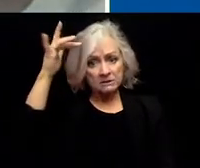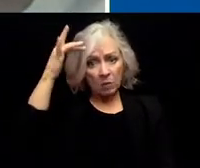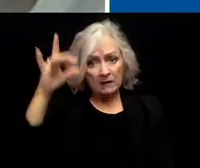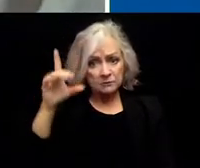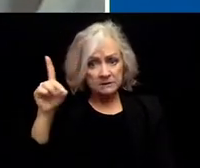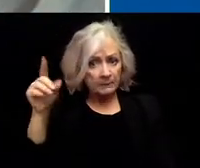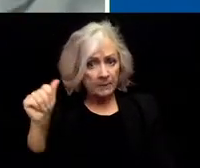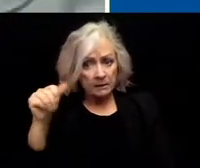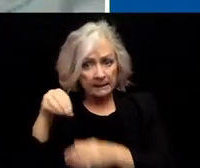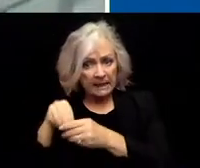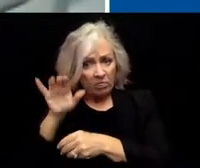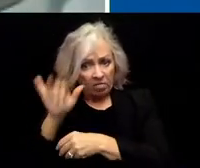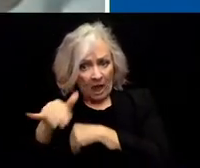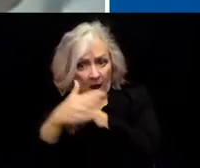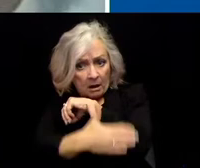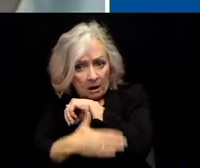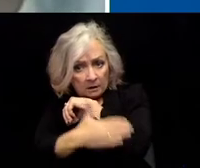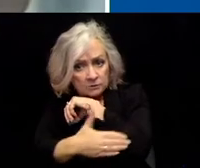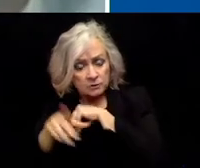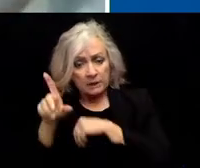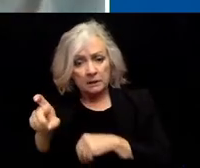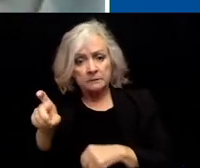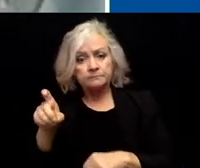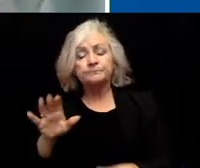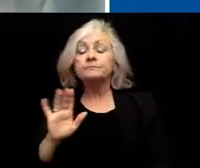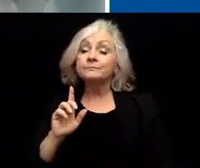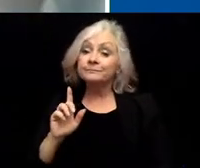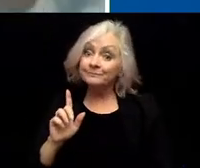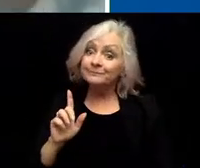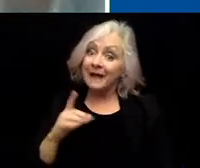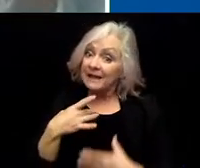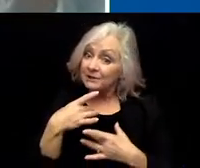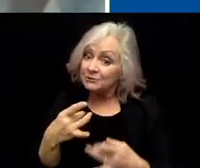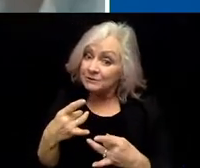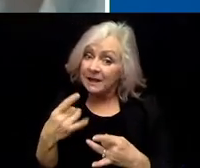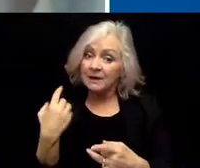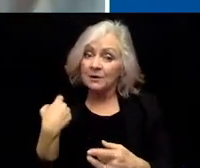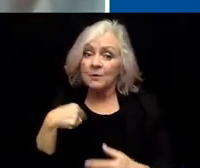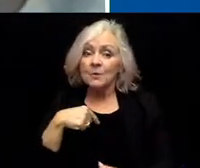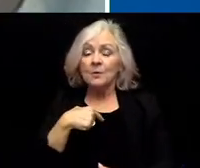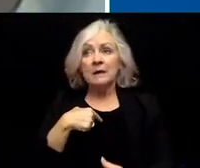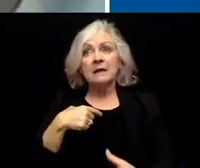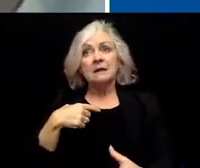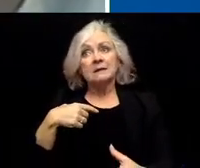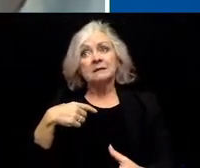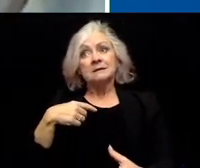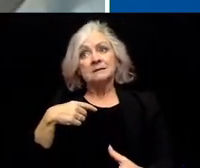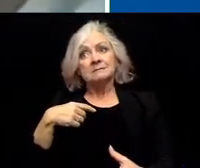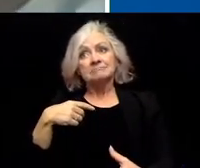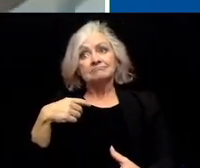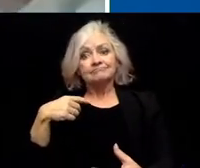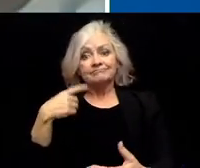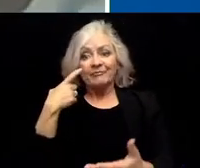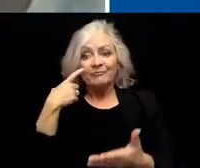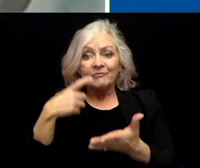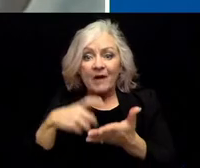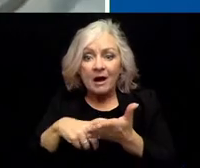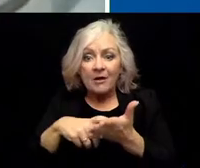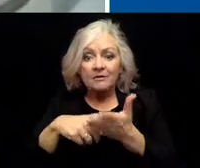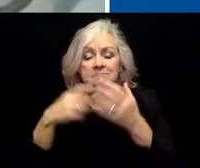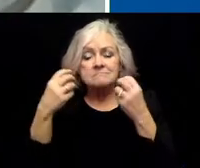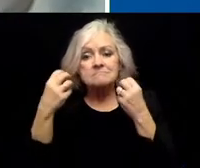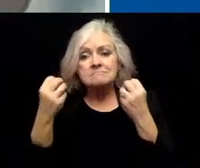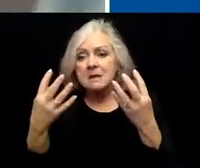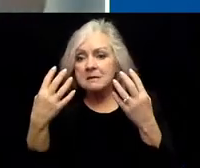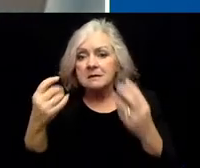of the level of need. And here was the interesting thing we found. We found a lot of kids with intellectual disability and various forms of